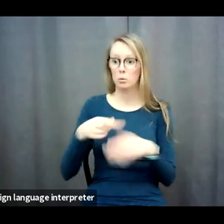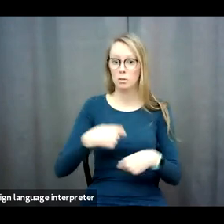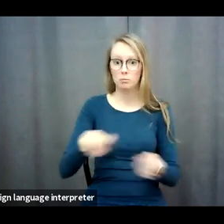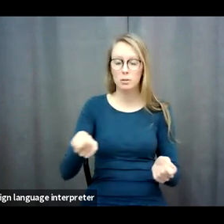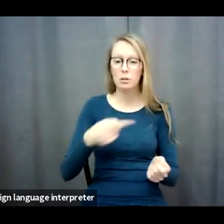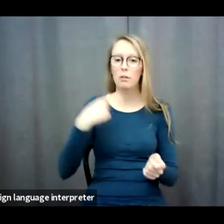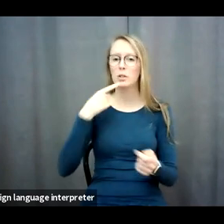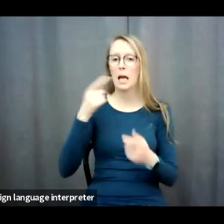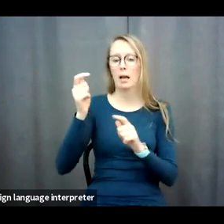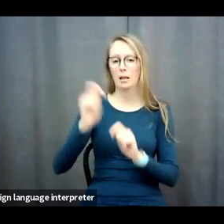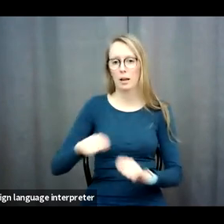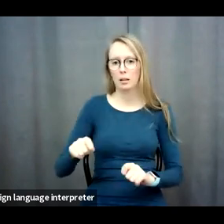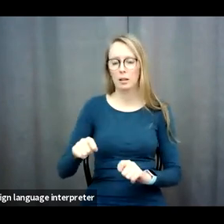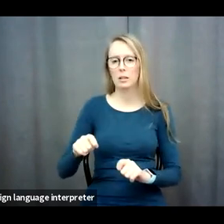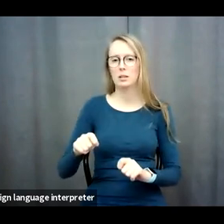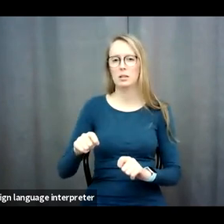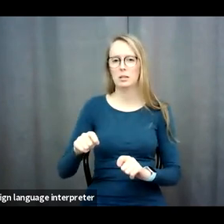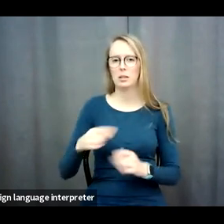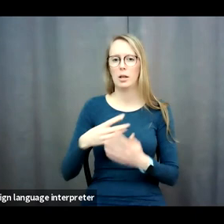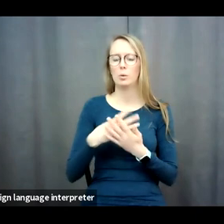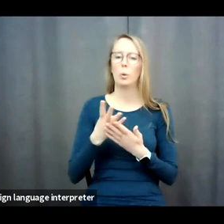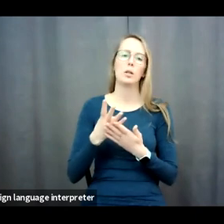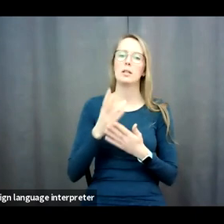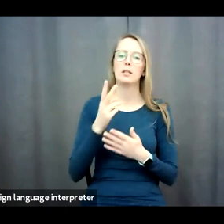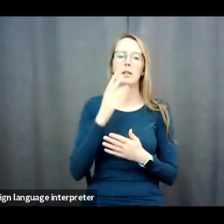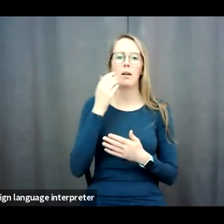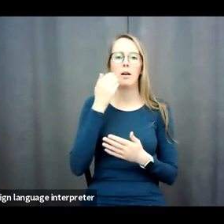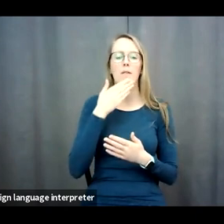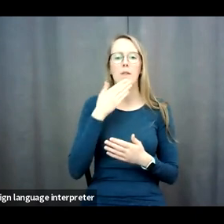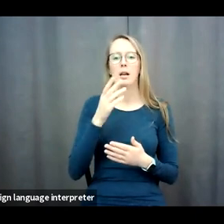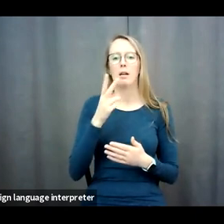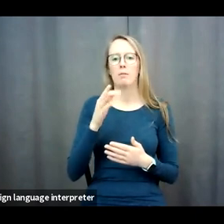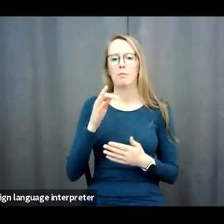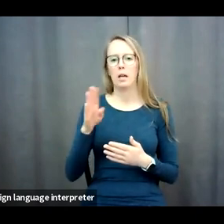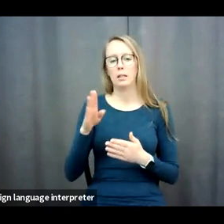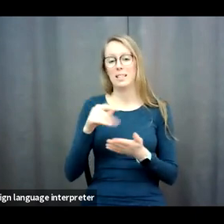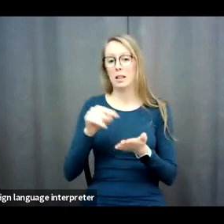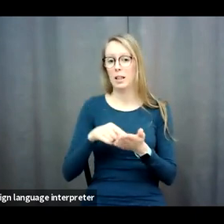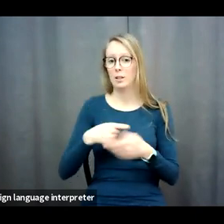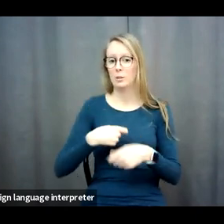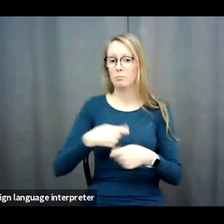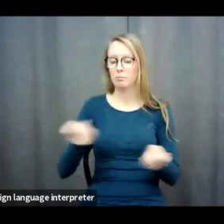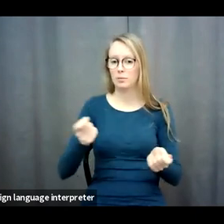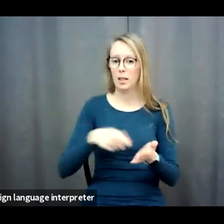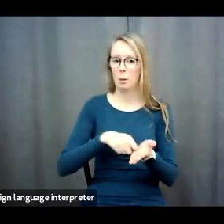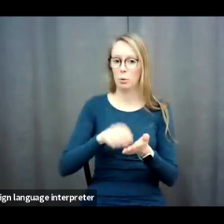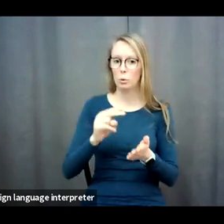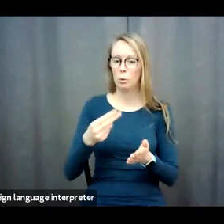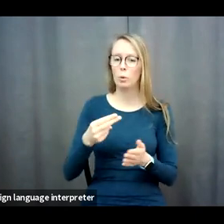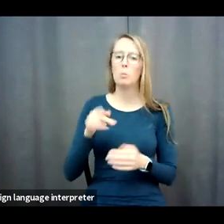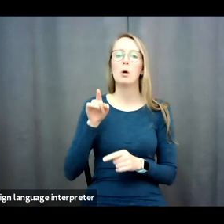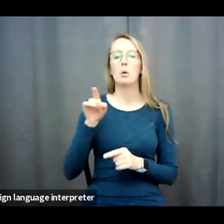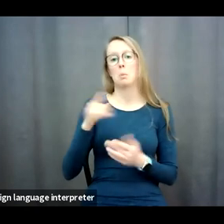congratulations to the Nordic Welfare Center on launching this report. But we heard from Merit about